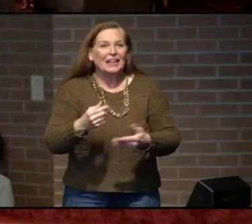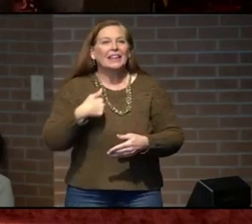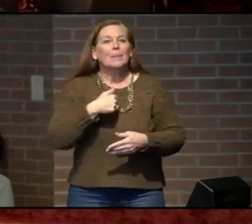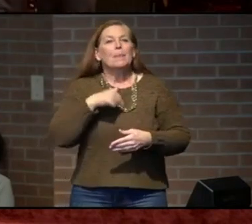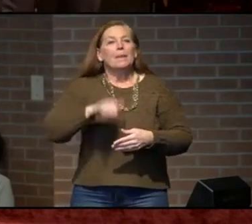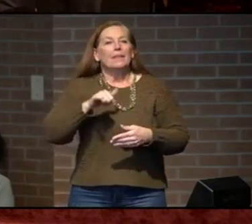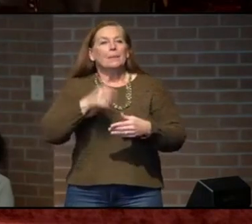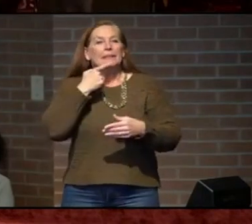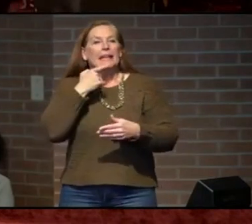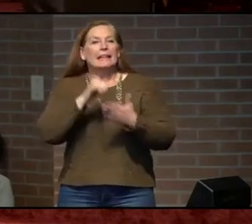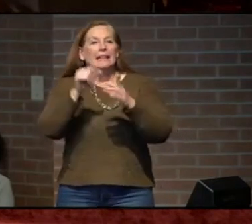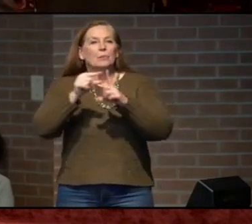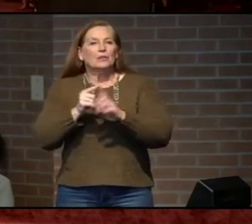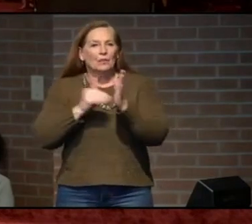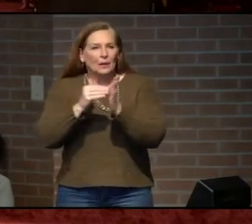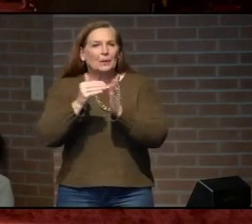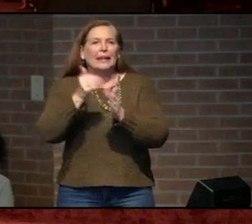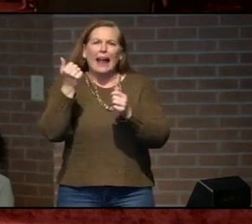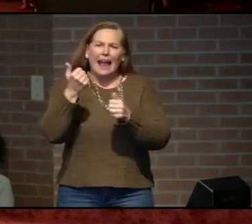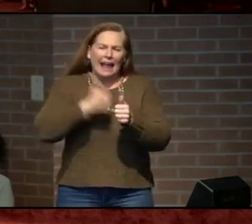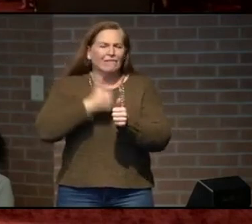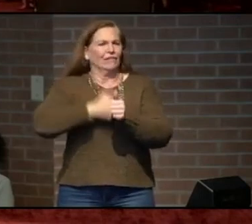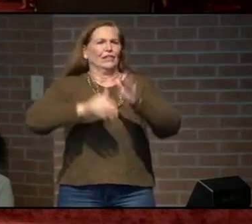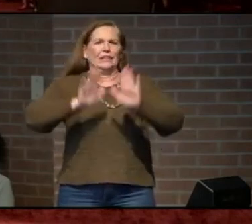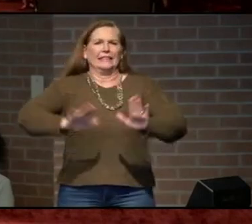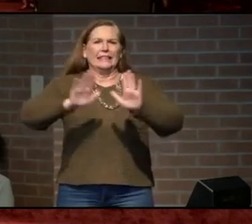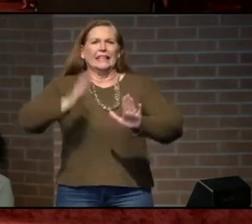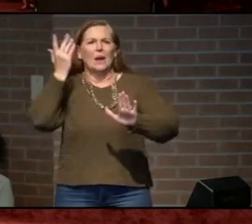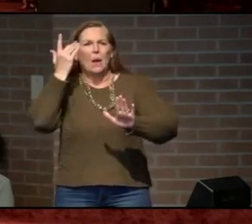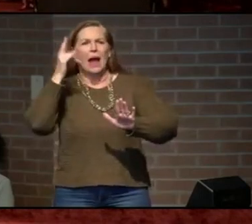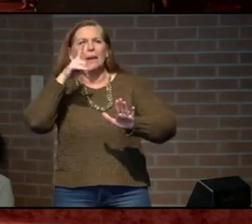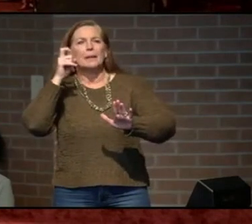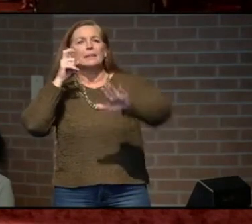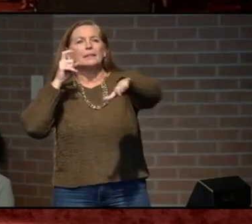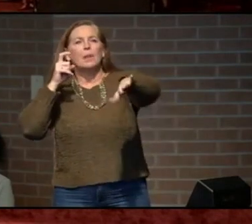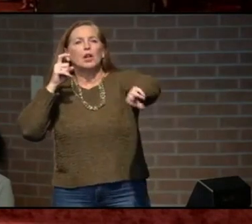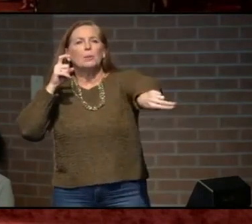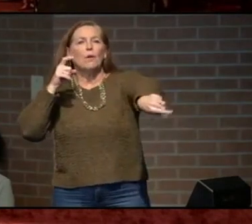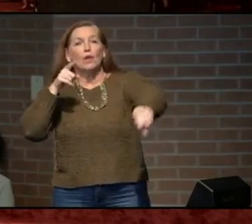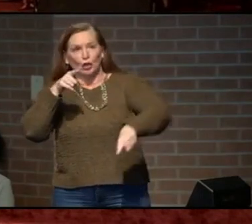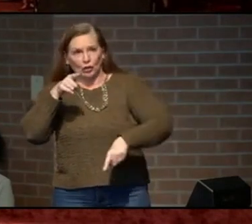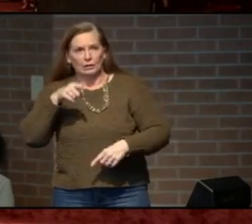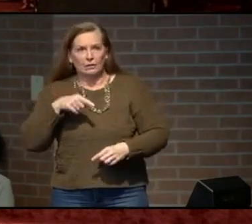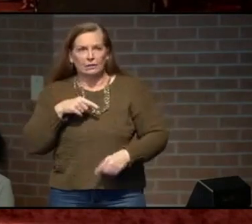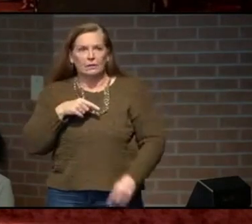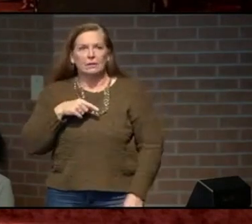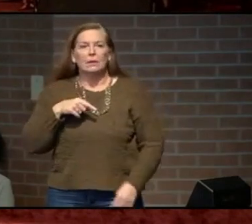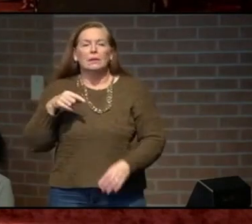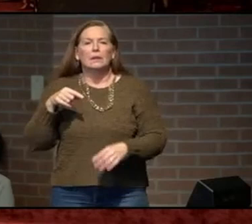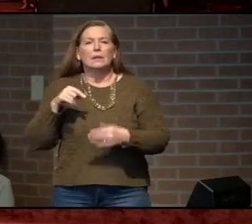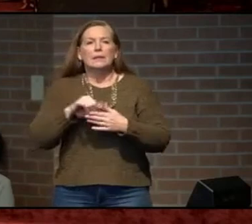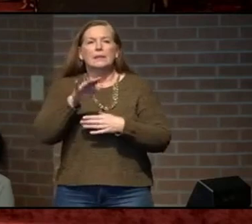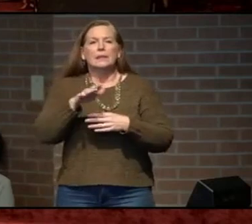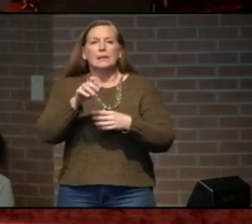these words frequently every Sunday, and it's because they are an essential part of who we are and what we believe.